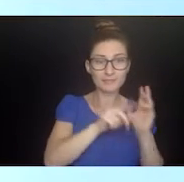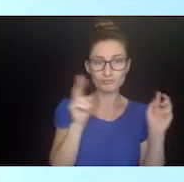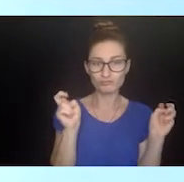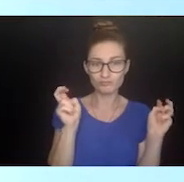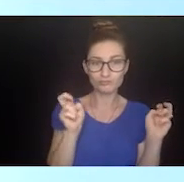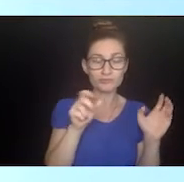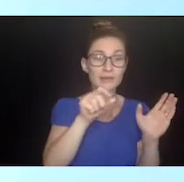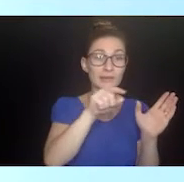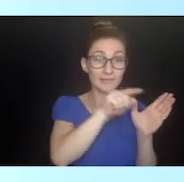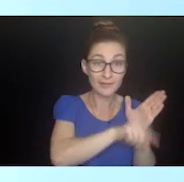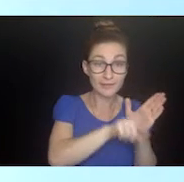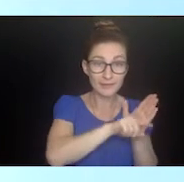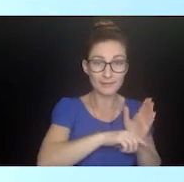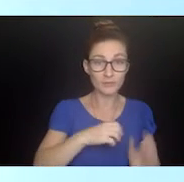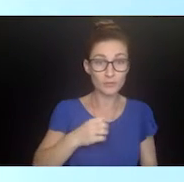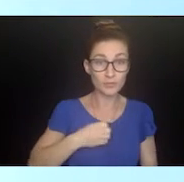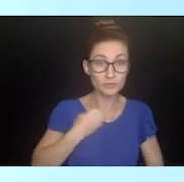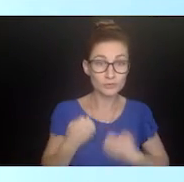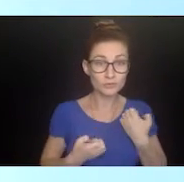negative